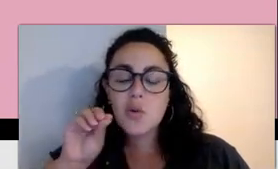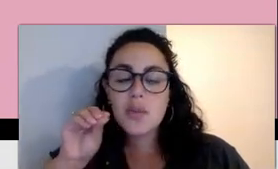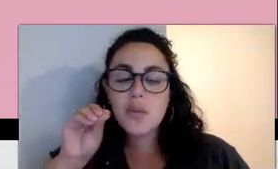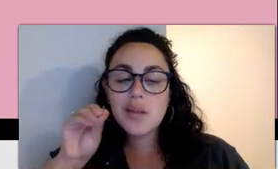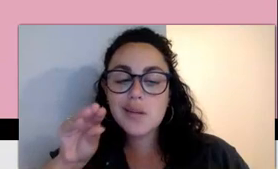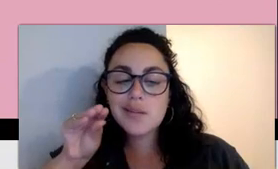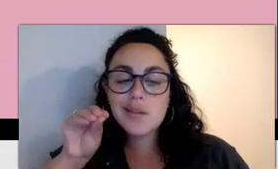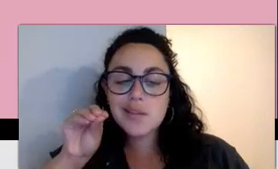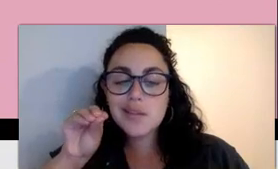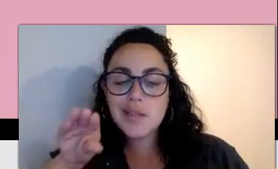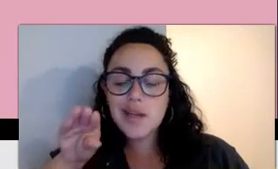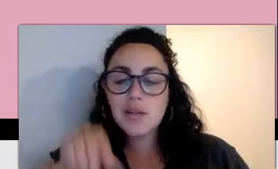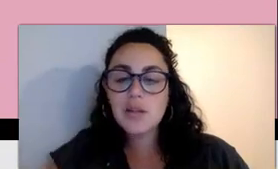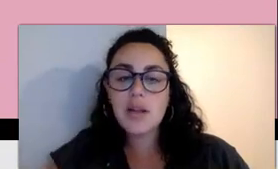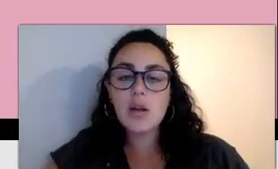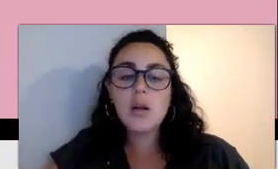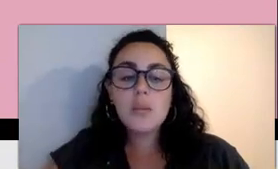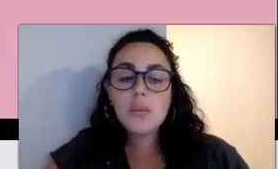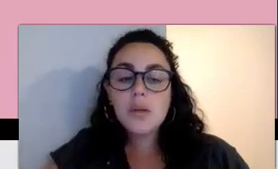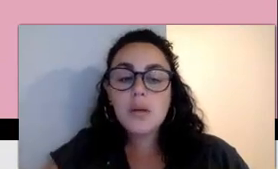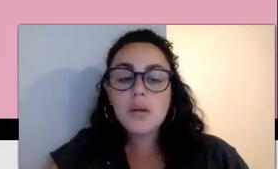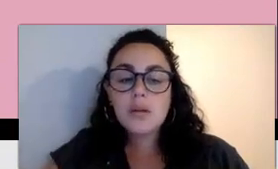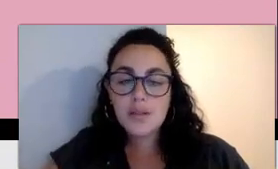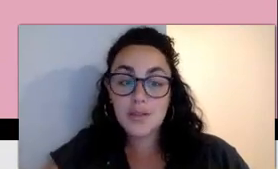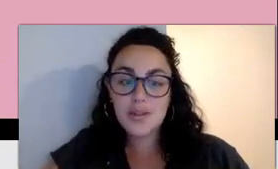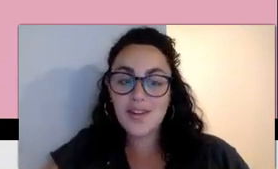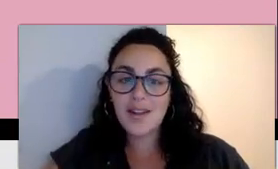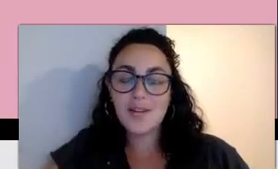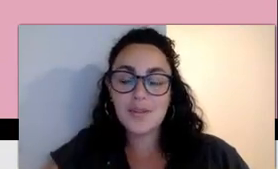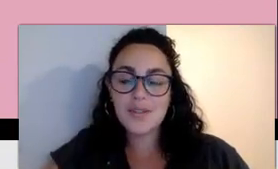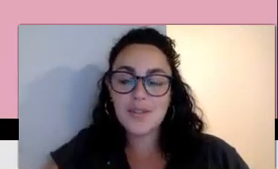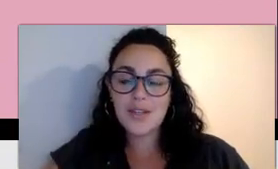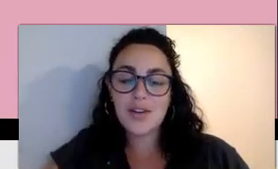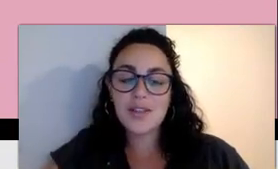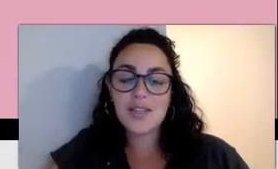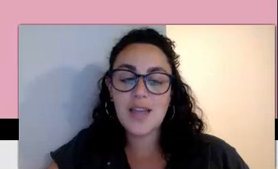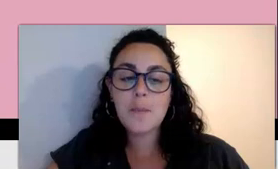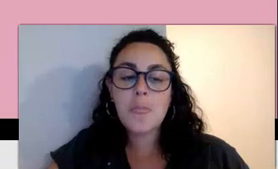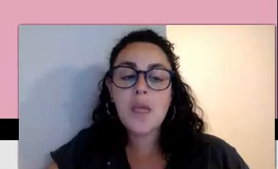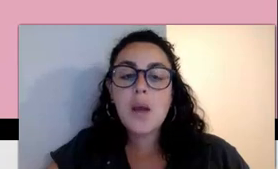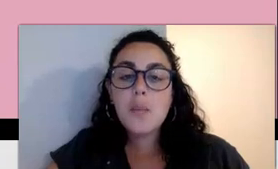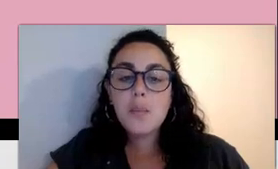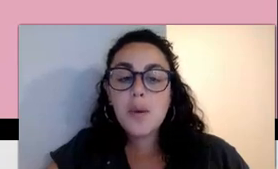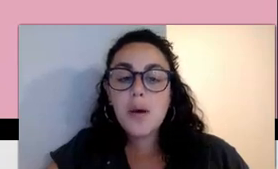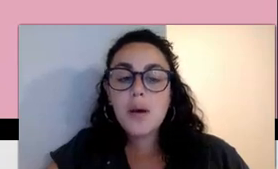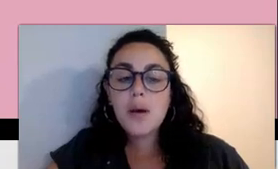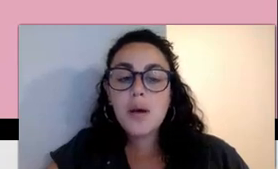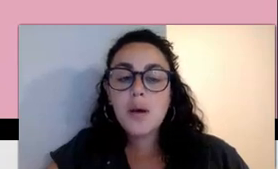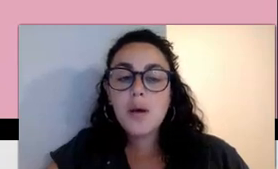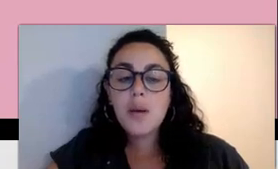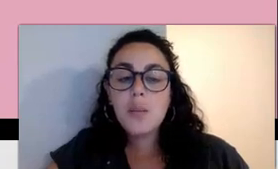you just open them a little and just send out a little air. Can you hear it? I almost couldn't even hear it. Listen again.